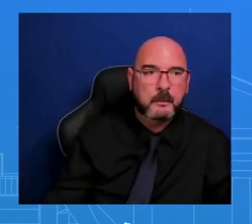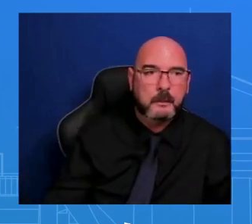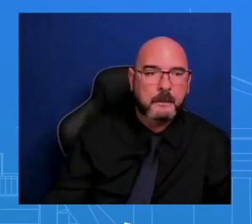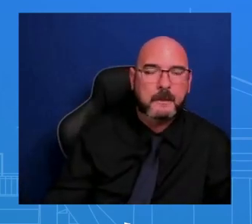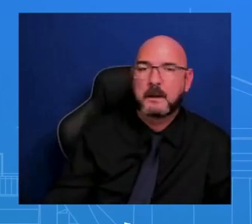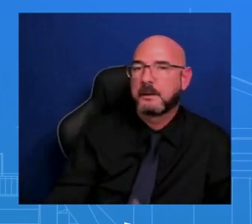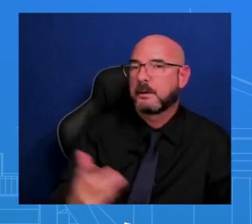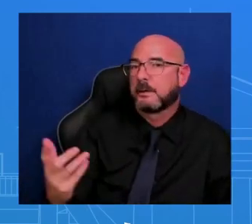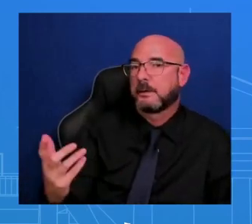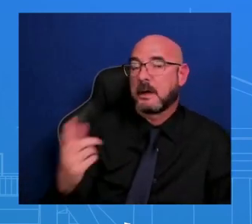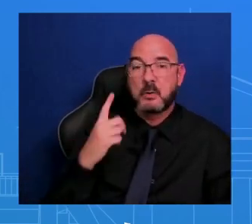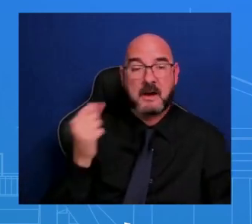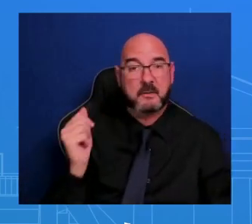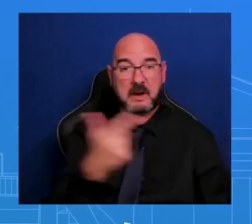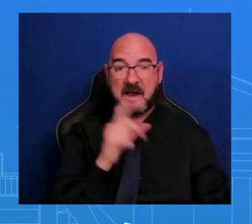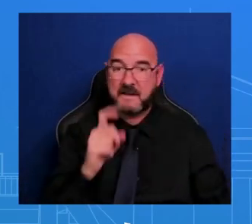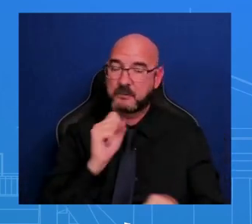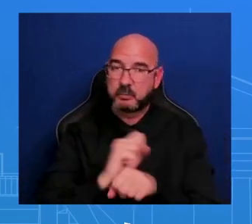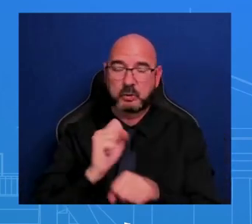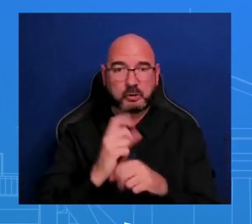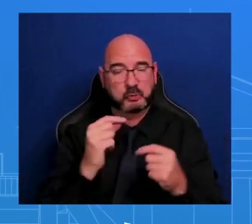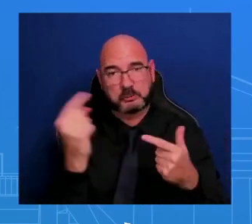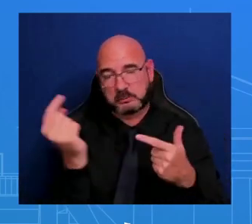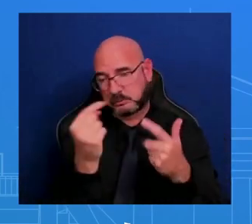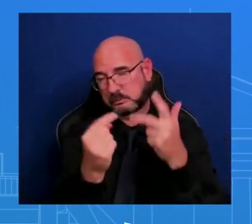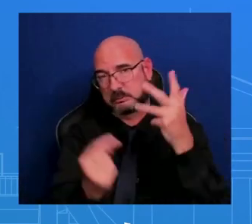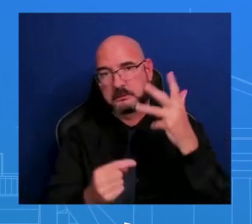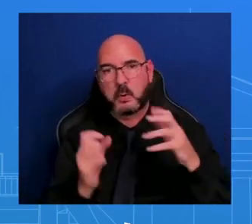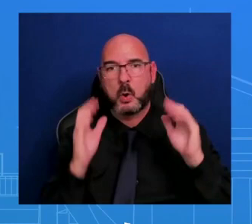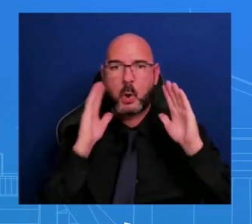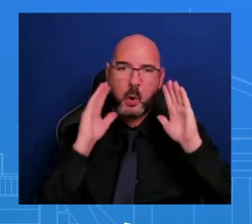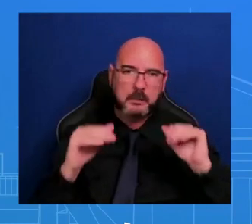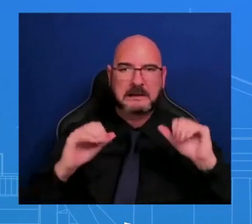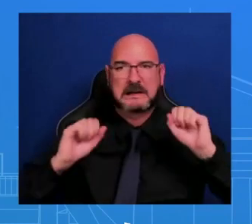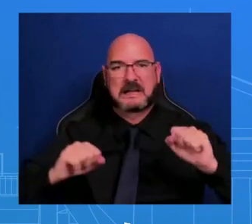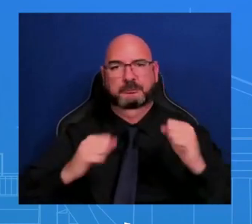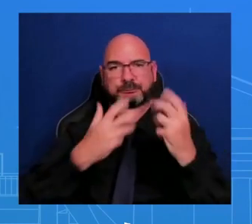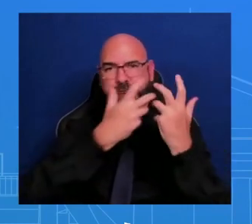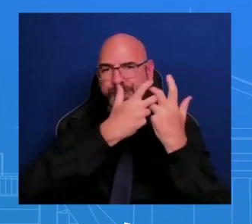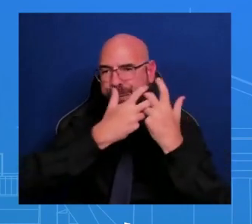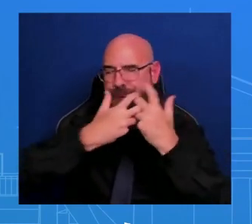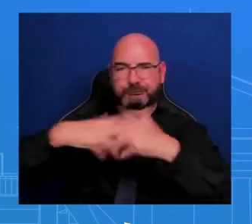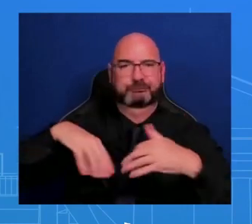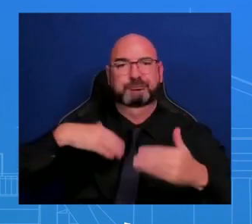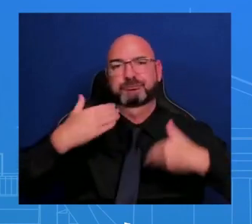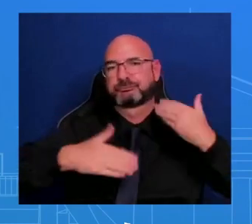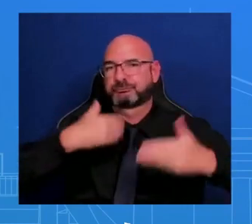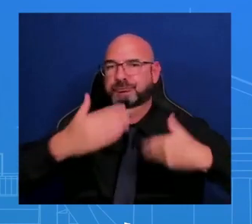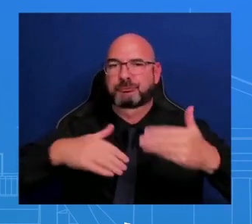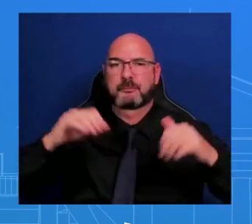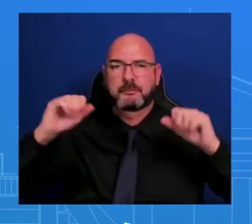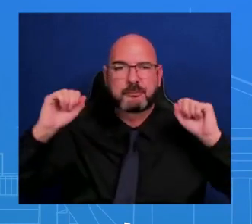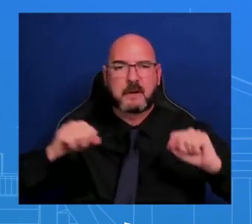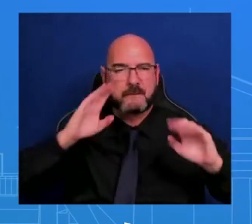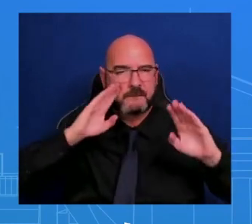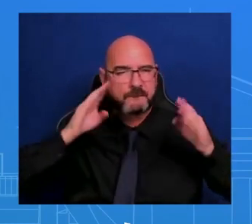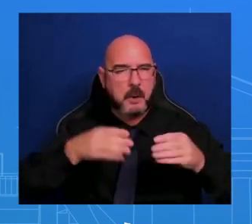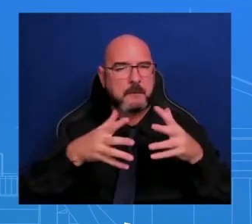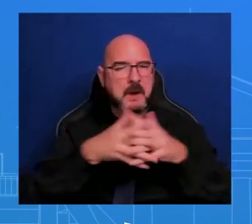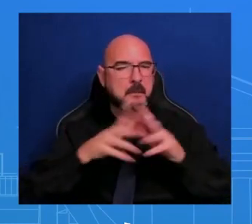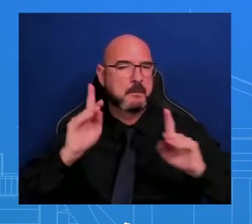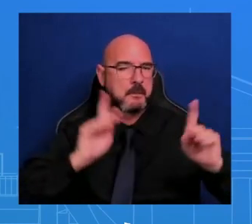their priorities in order, they get themselves in order, so that we can get this done on behalf of the American people. We are willing to work with them